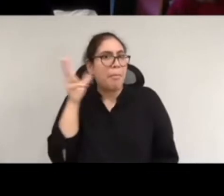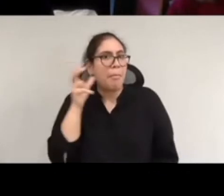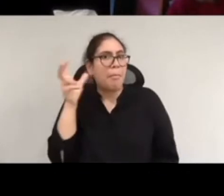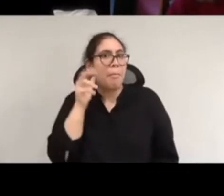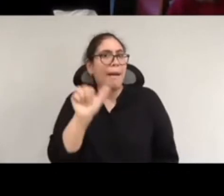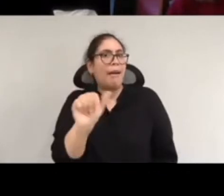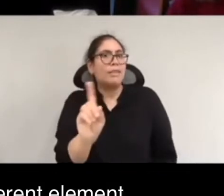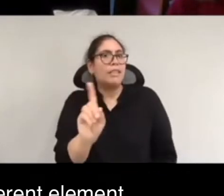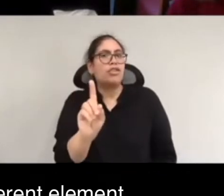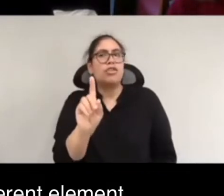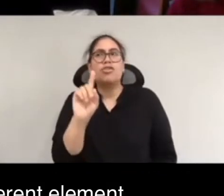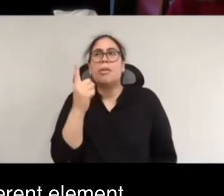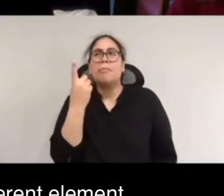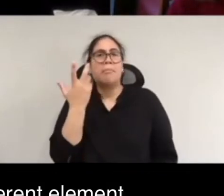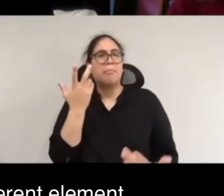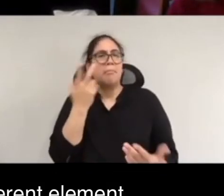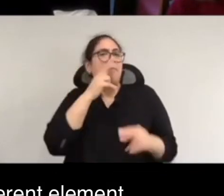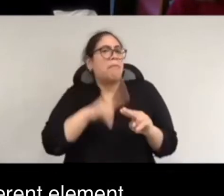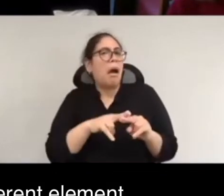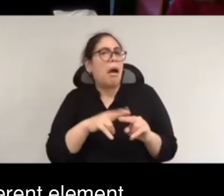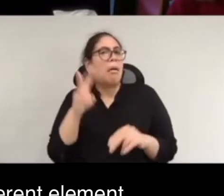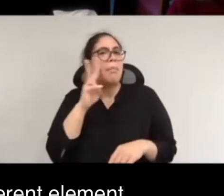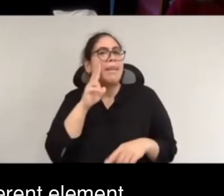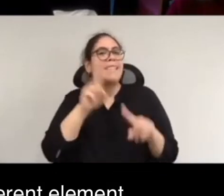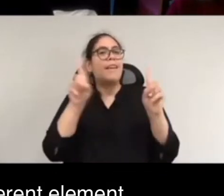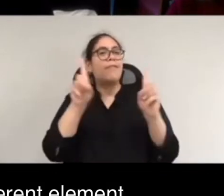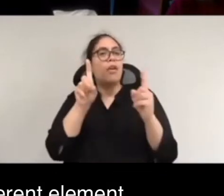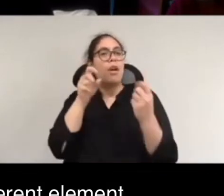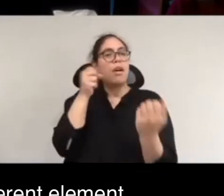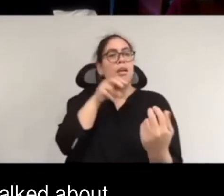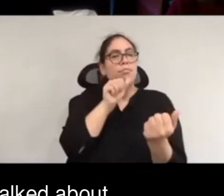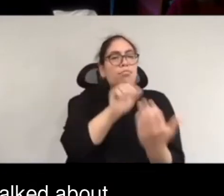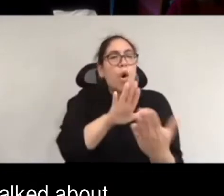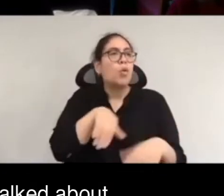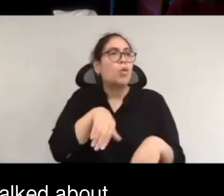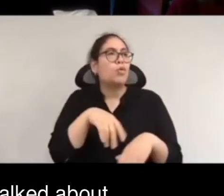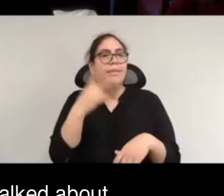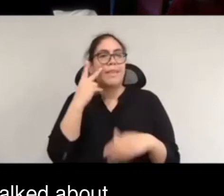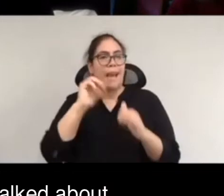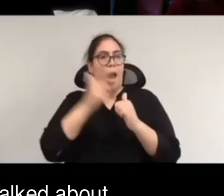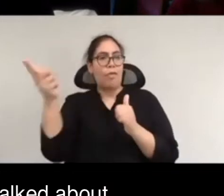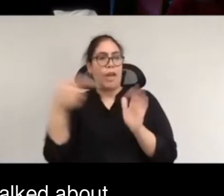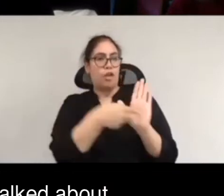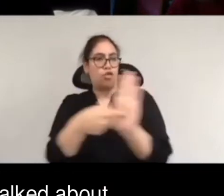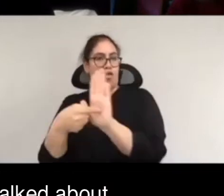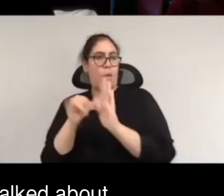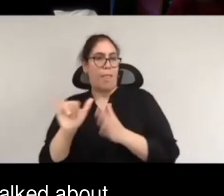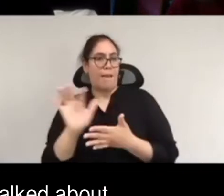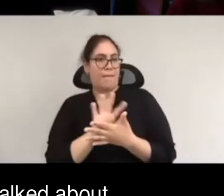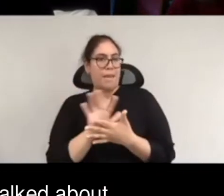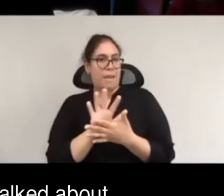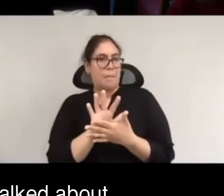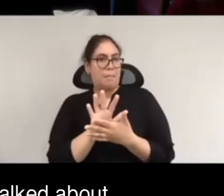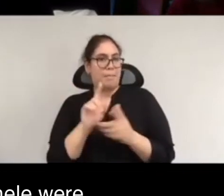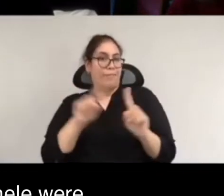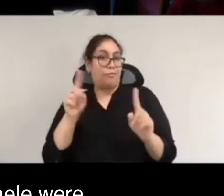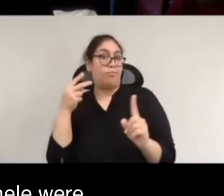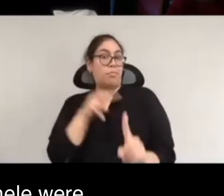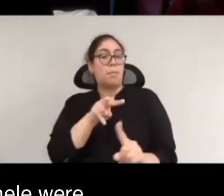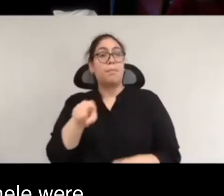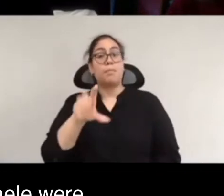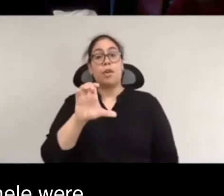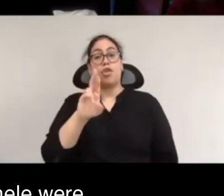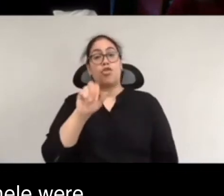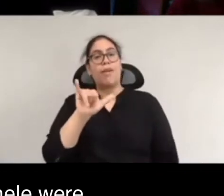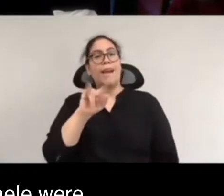for fun, and to see a different element of how the film is presented. And when we talked about Crazy Rich Asians, me and Michelle were